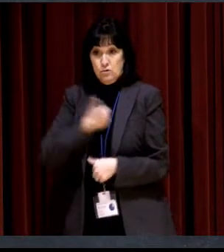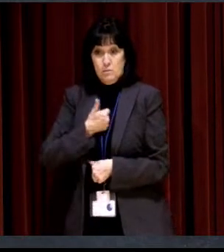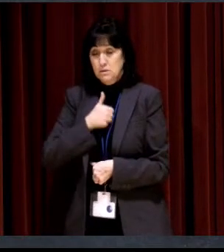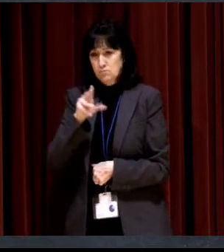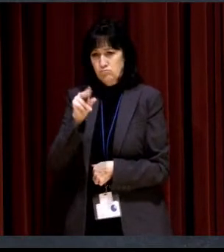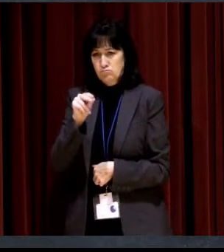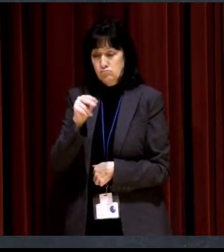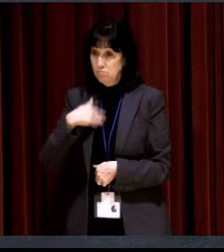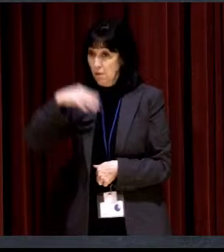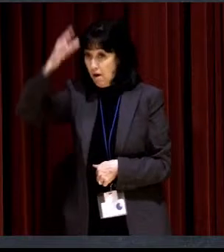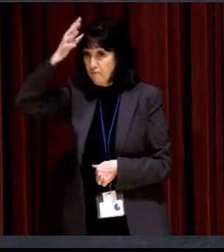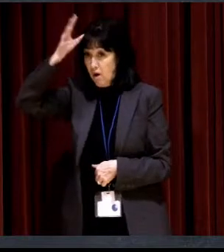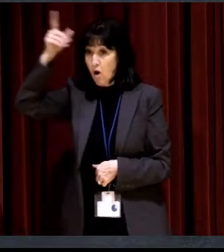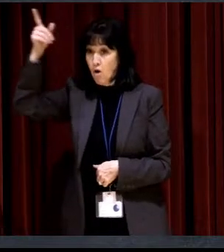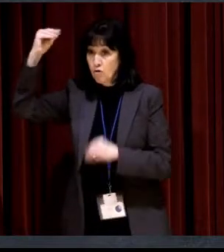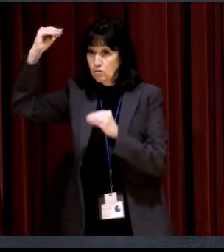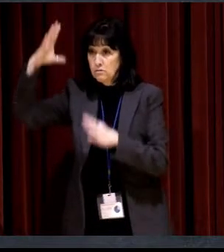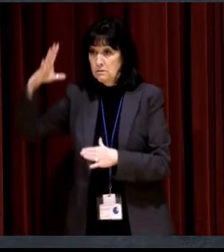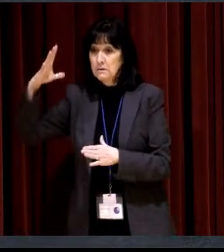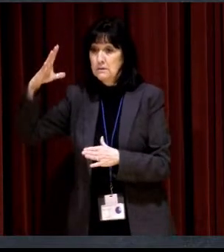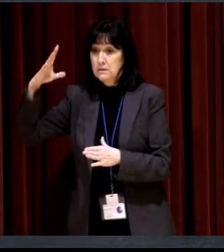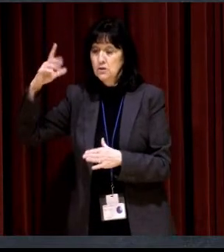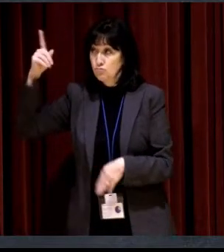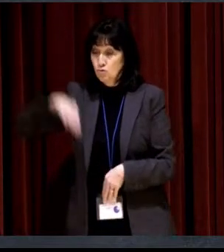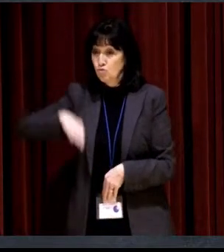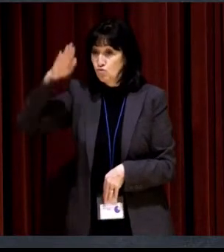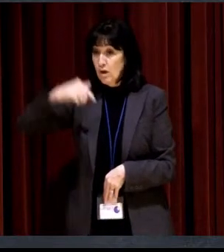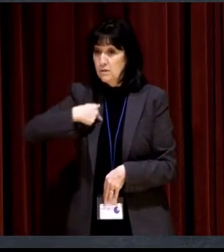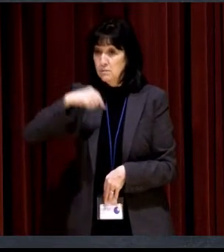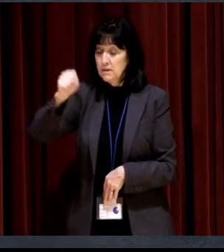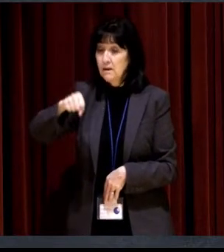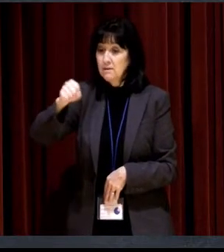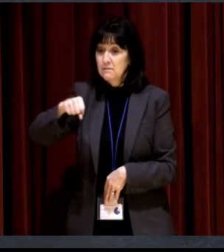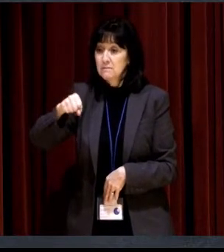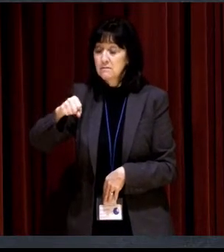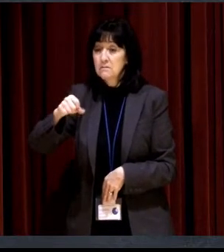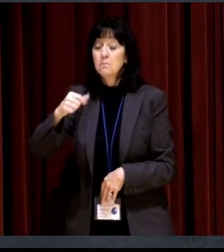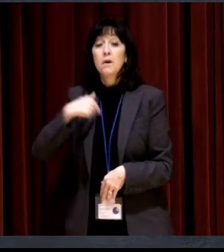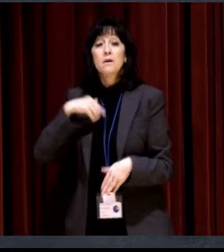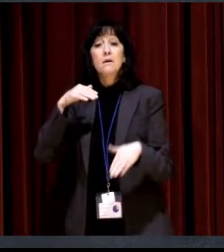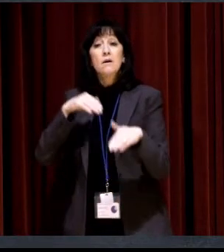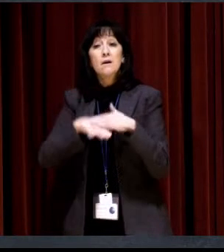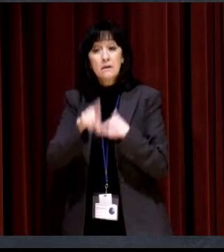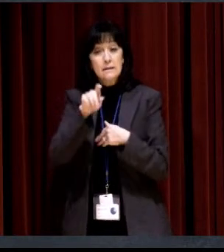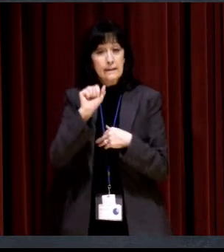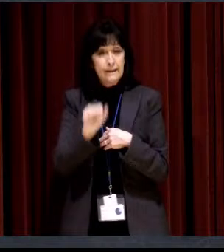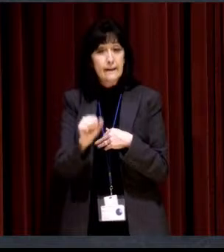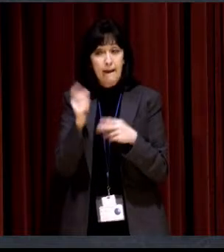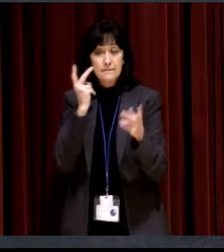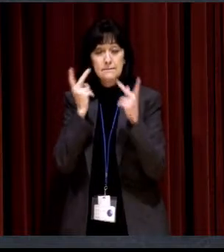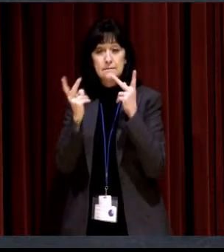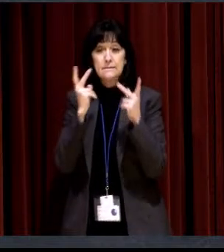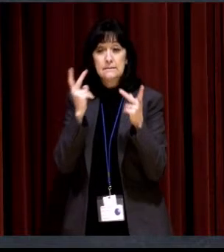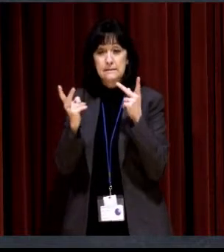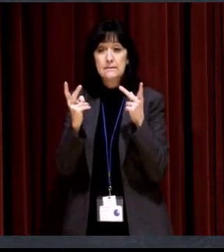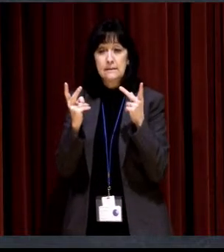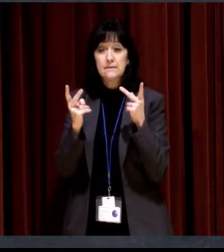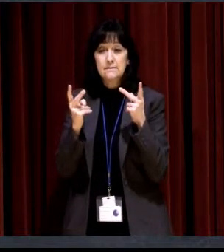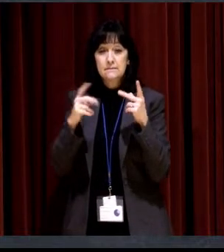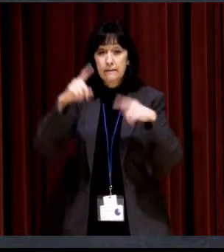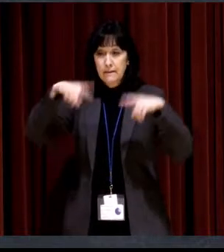one myself. And you can tell the difference. And it's really about a